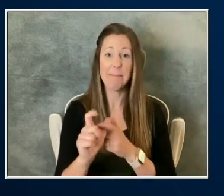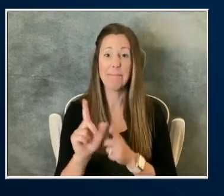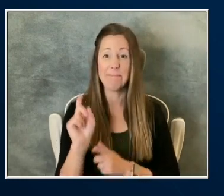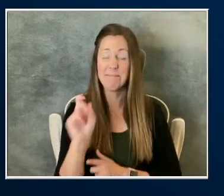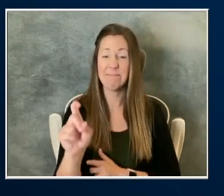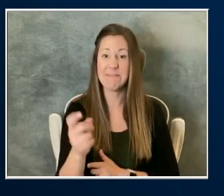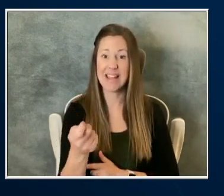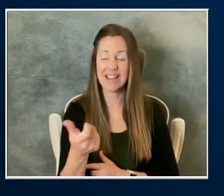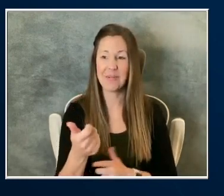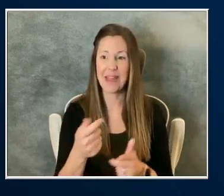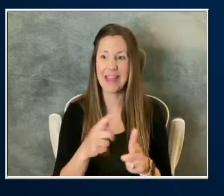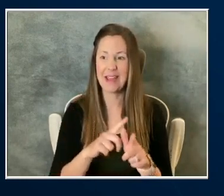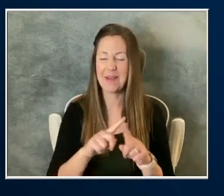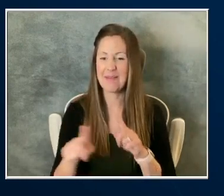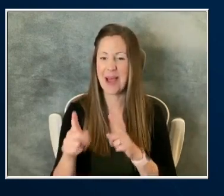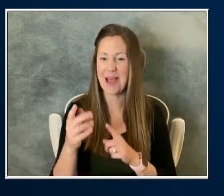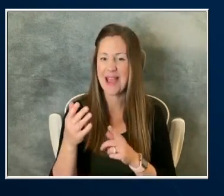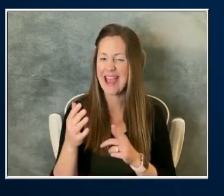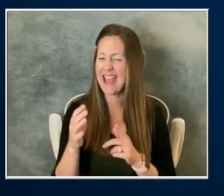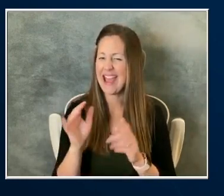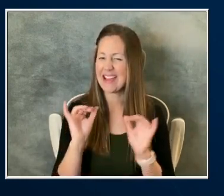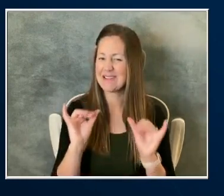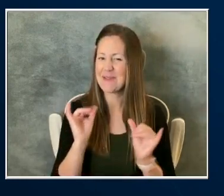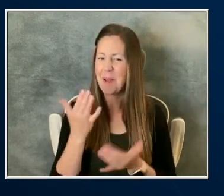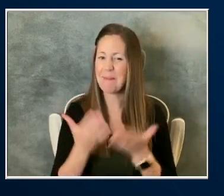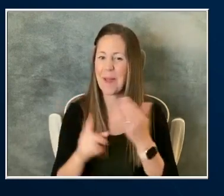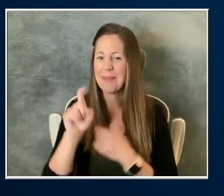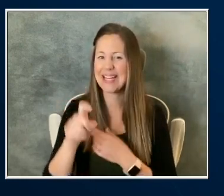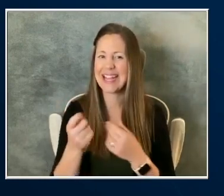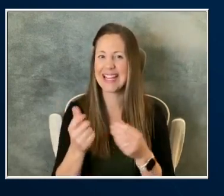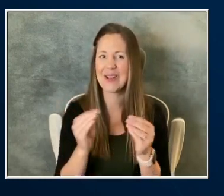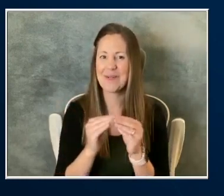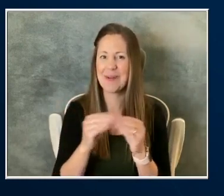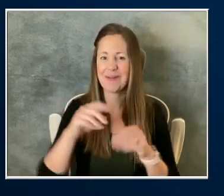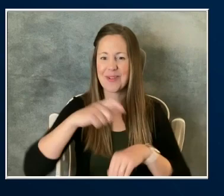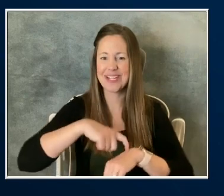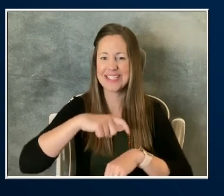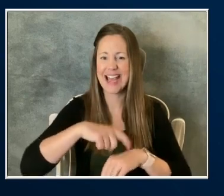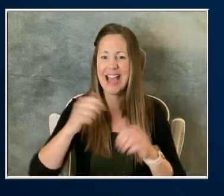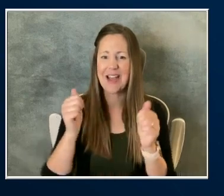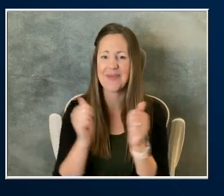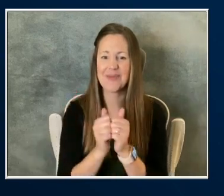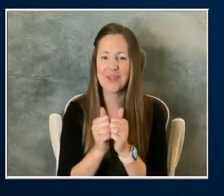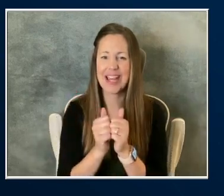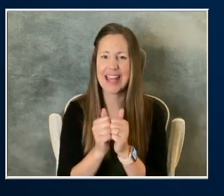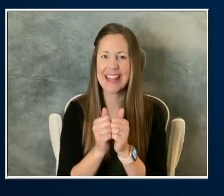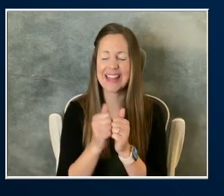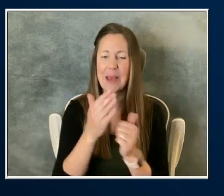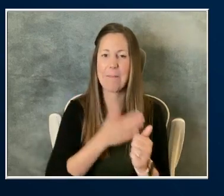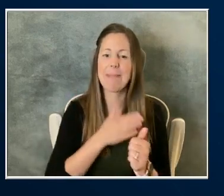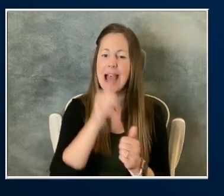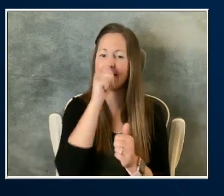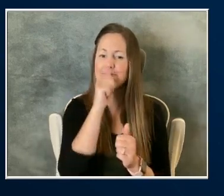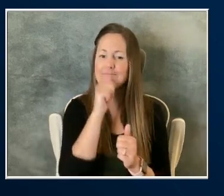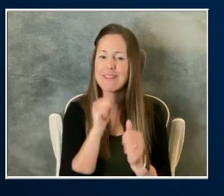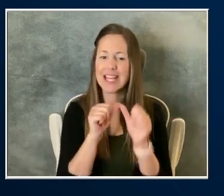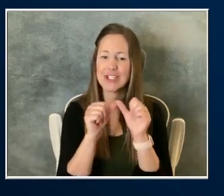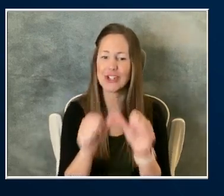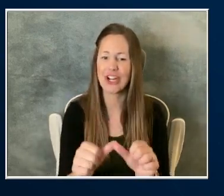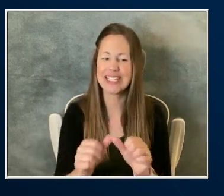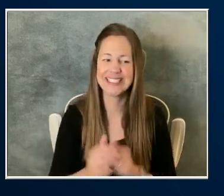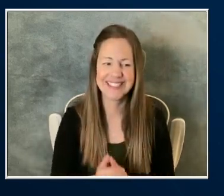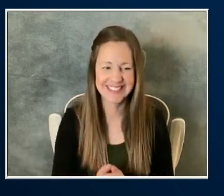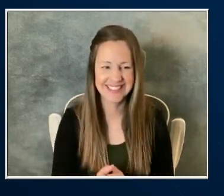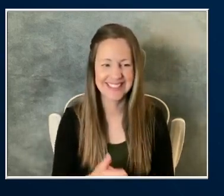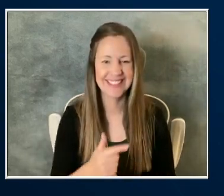but maybe need to spend a little bit more time with endurance there. I think kind of faded at the end. I